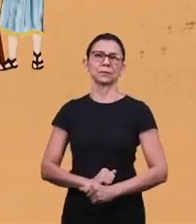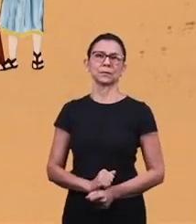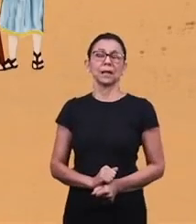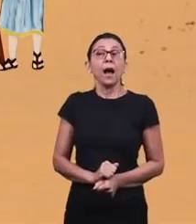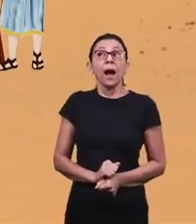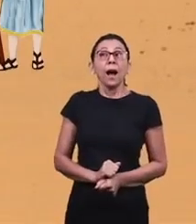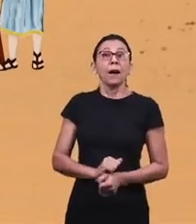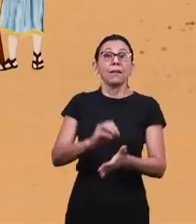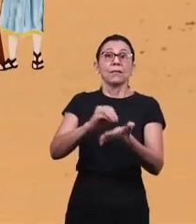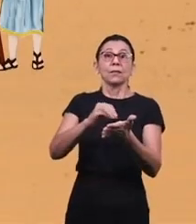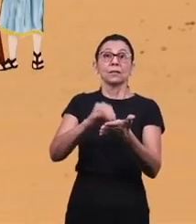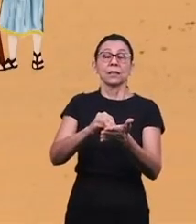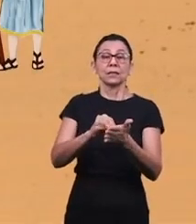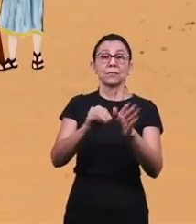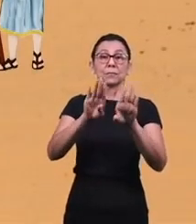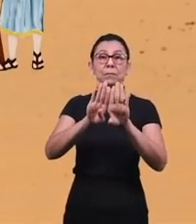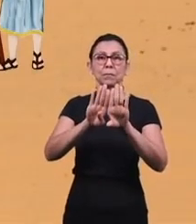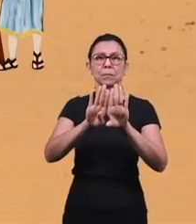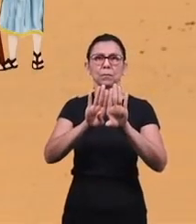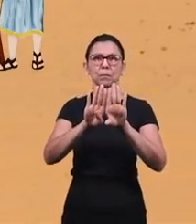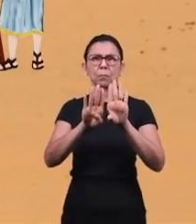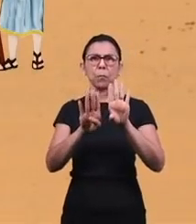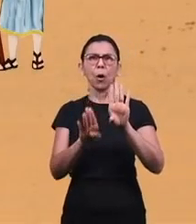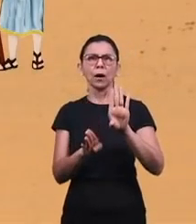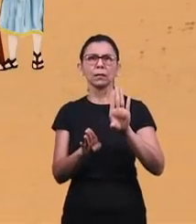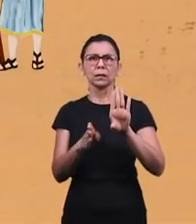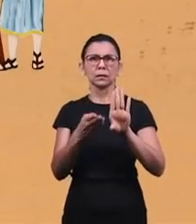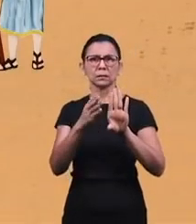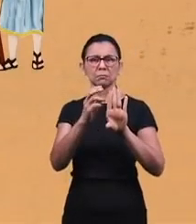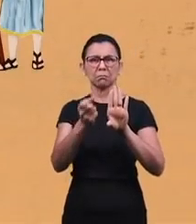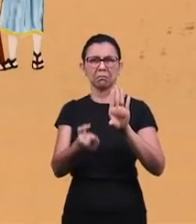They ended the wall, and now the only thing left was just the walls.